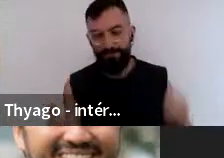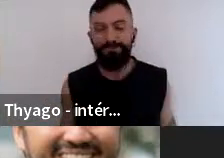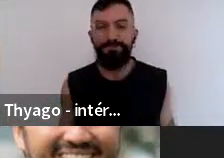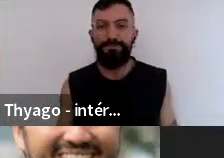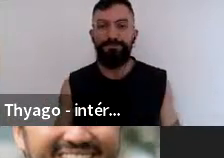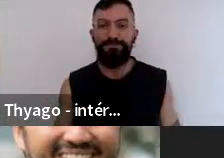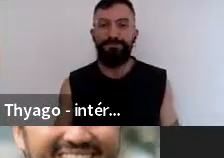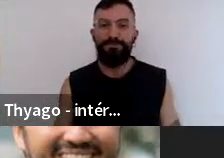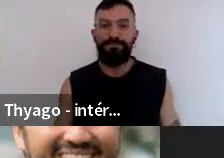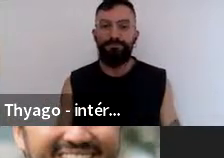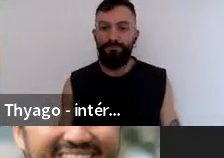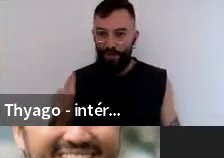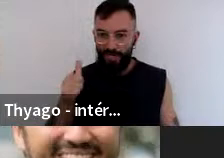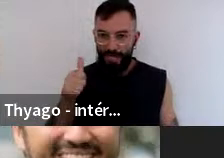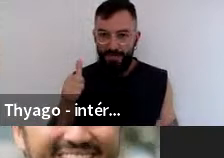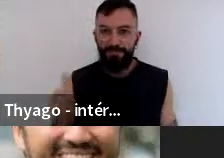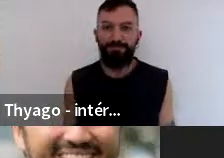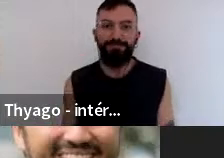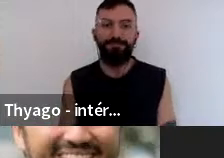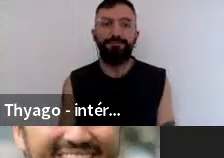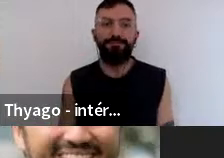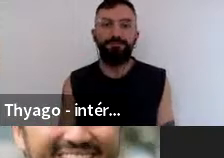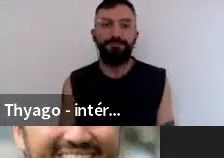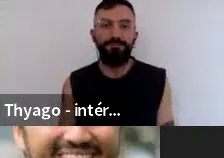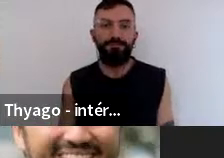Portuguese. Okay.